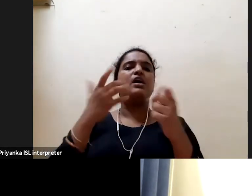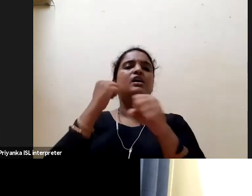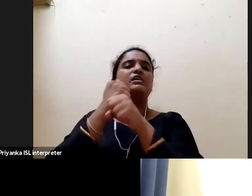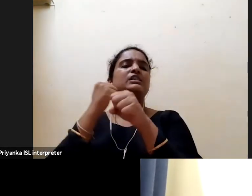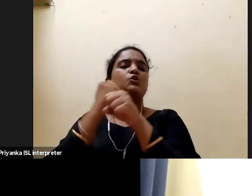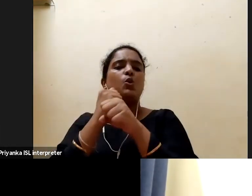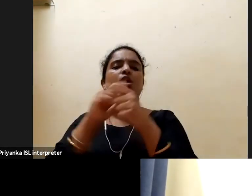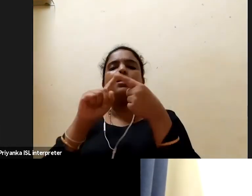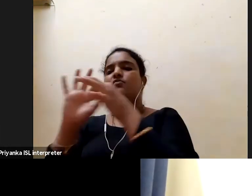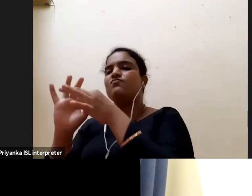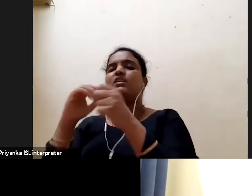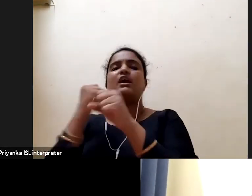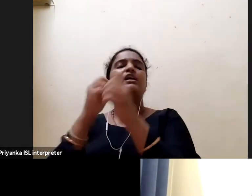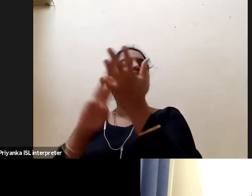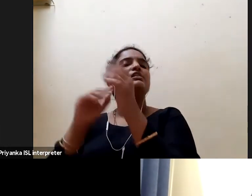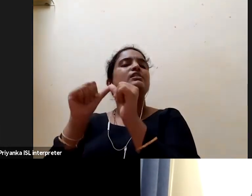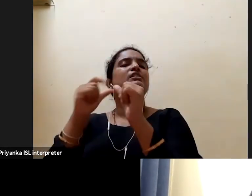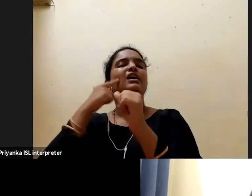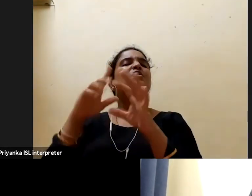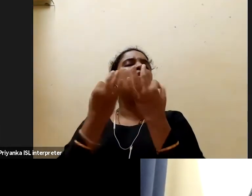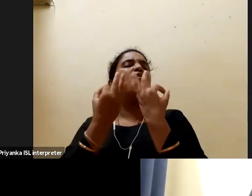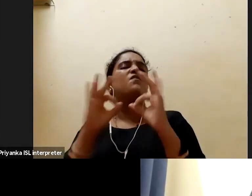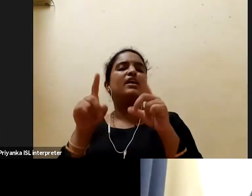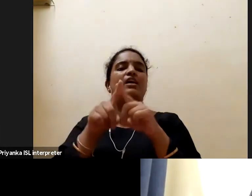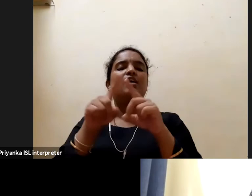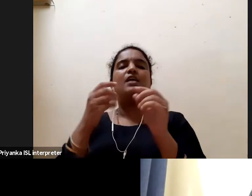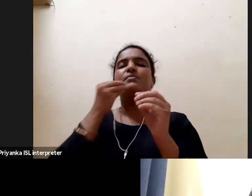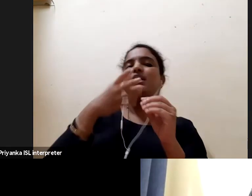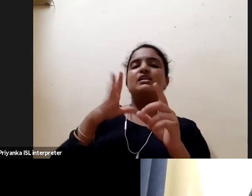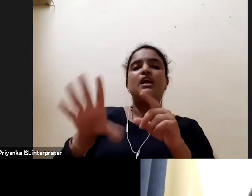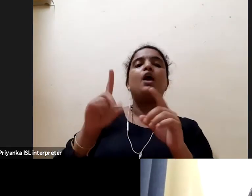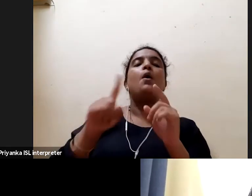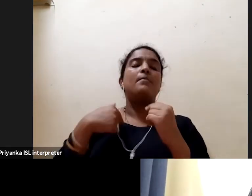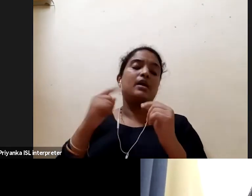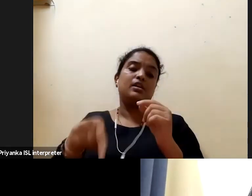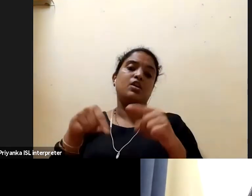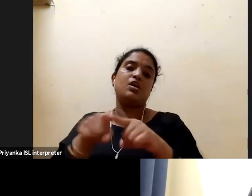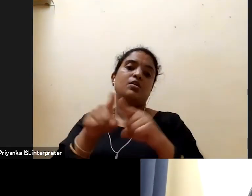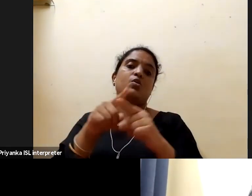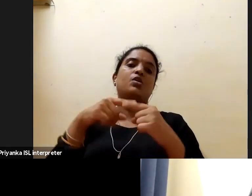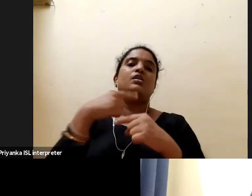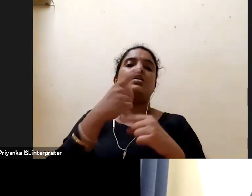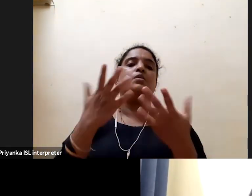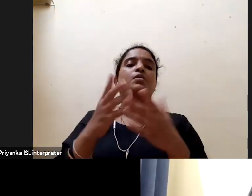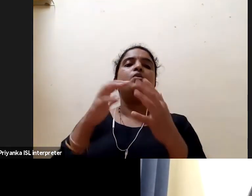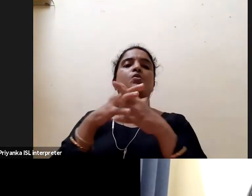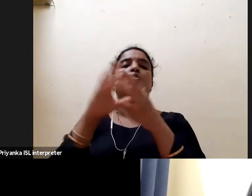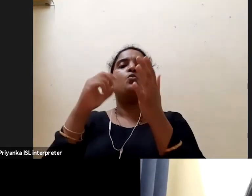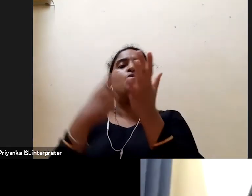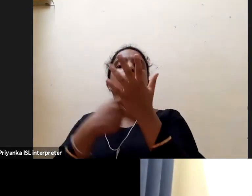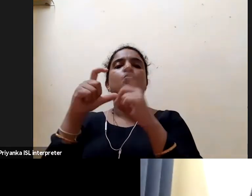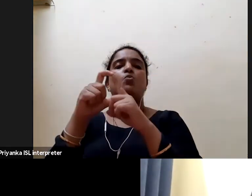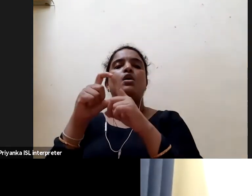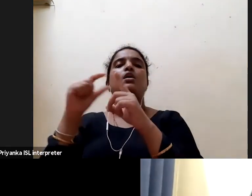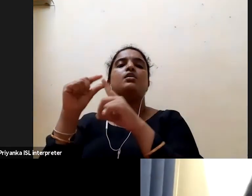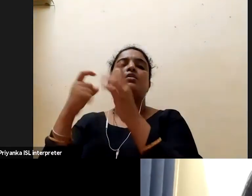and it was free and it was easy. But I would definitely recommend WordPress if you're starting off now for